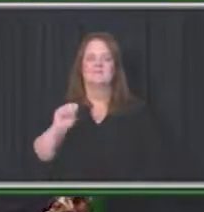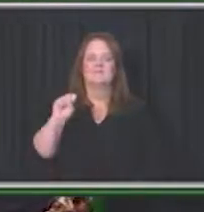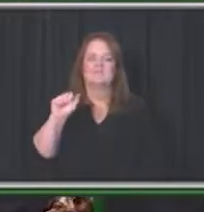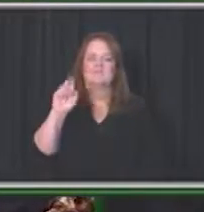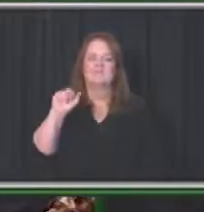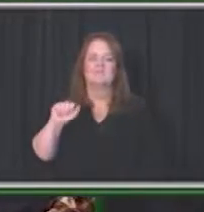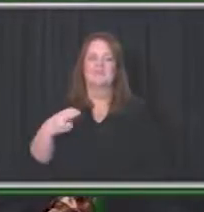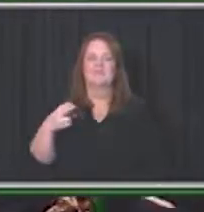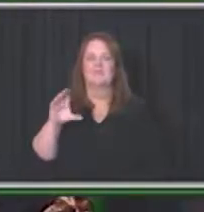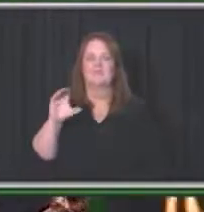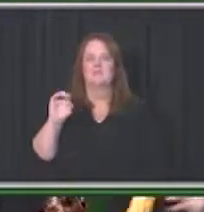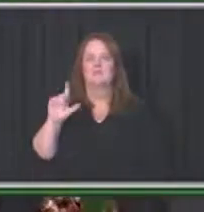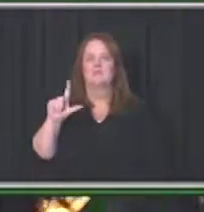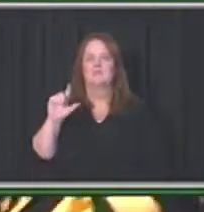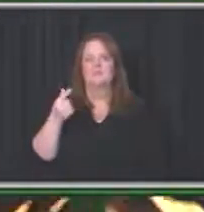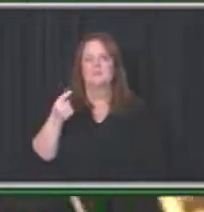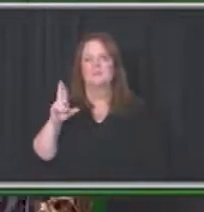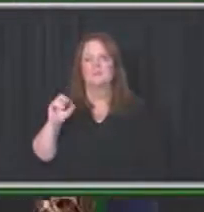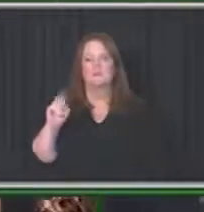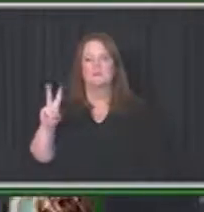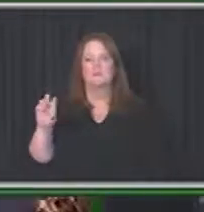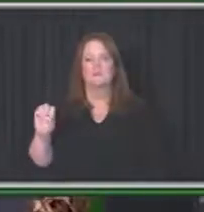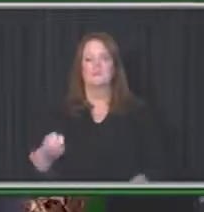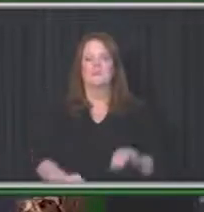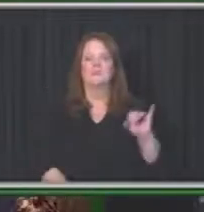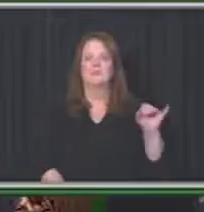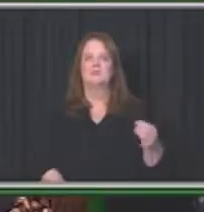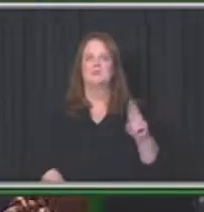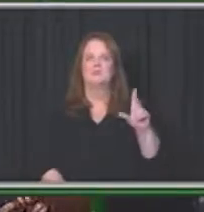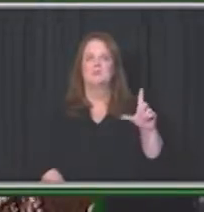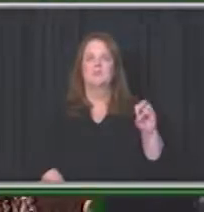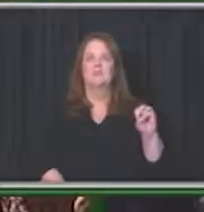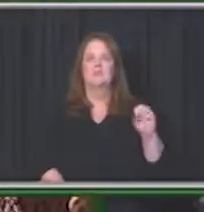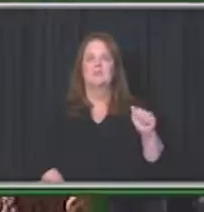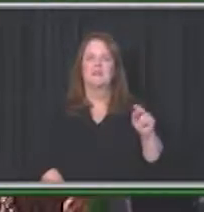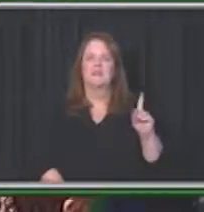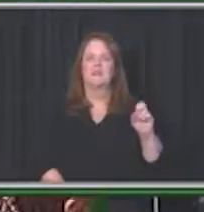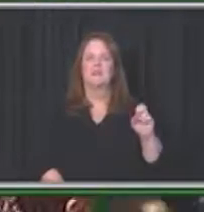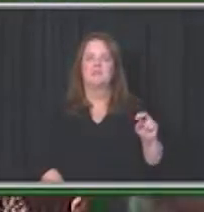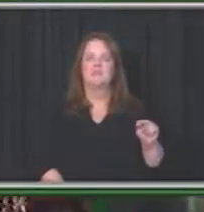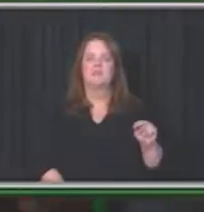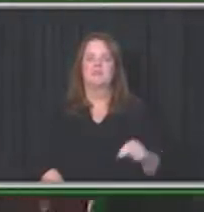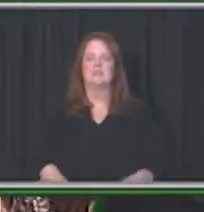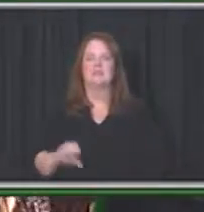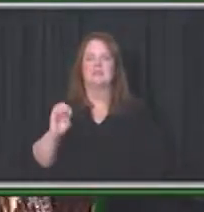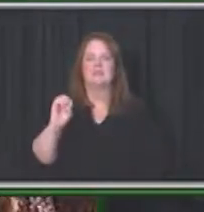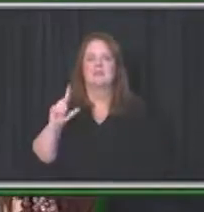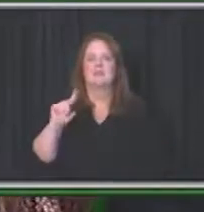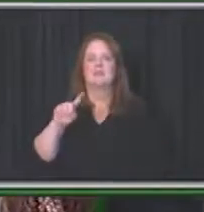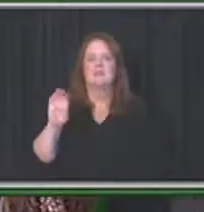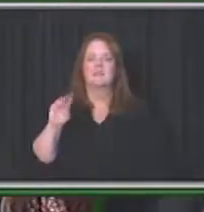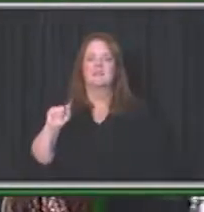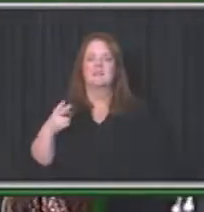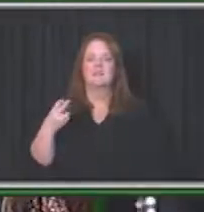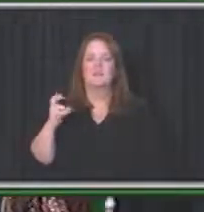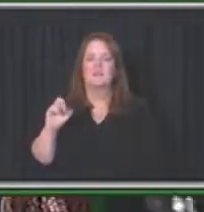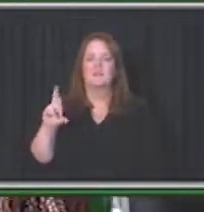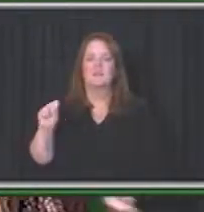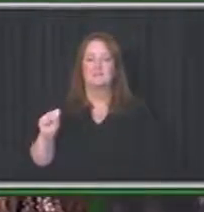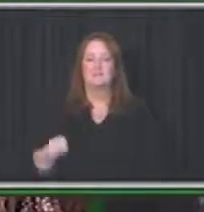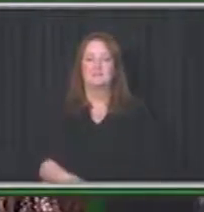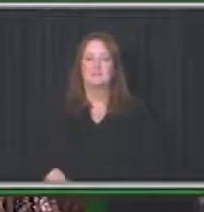Sarah Colgrove. Julie Anderson. Elizabeth Hires.